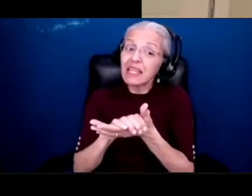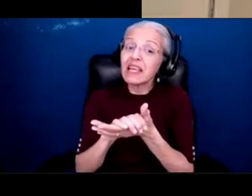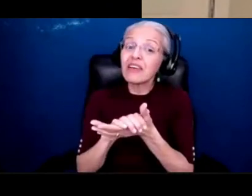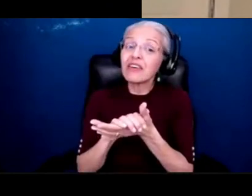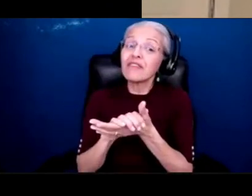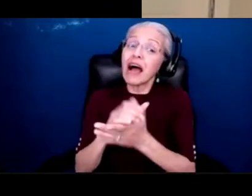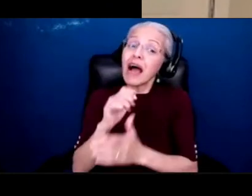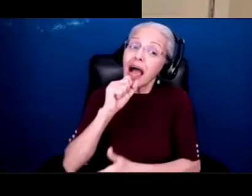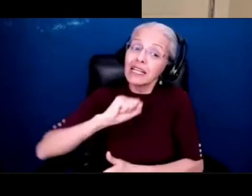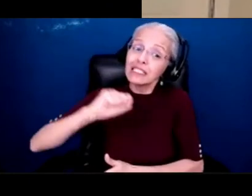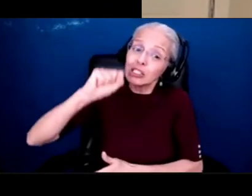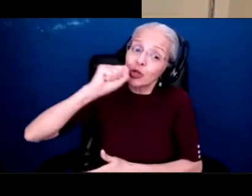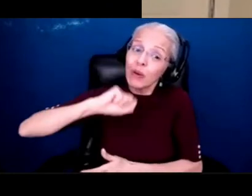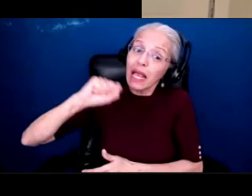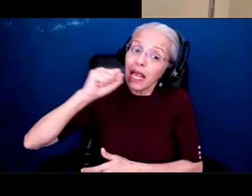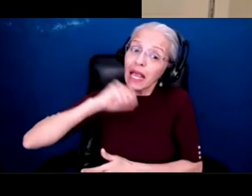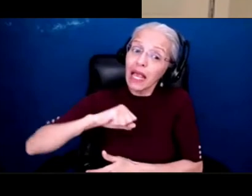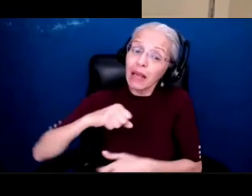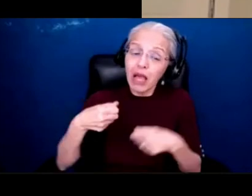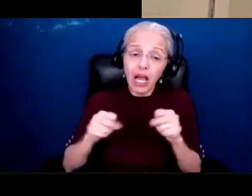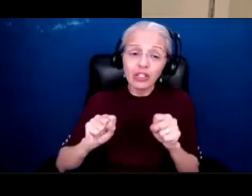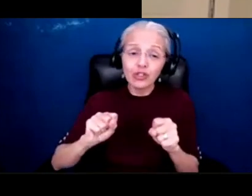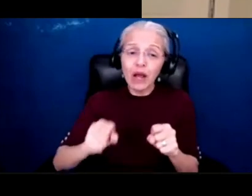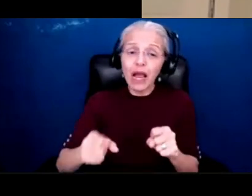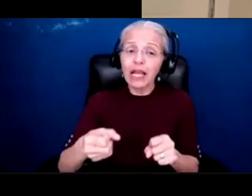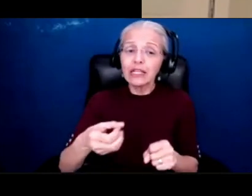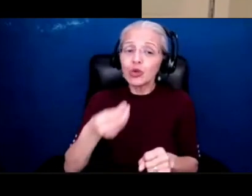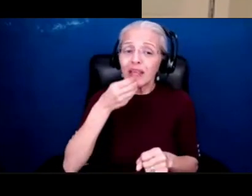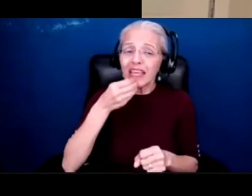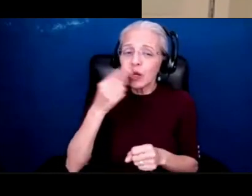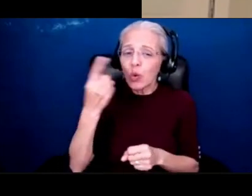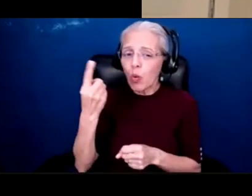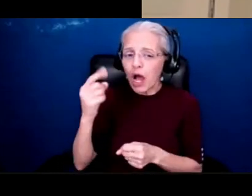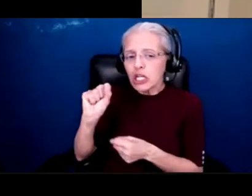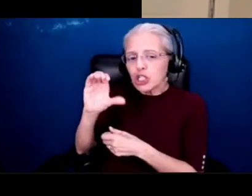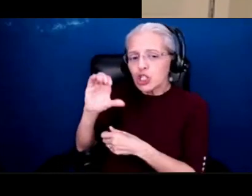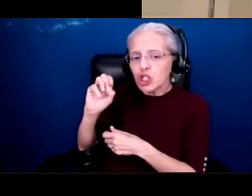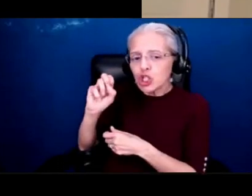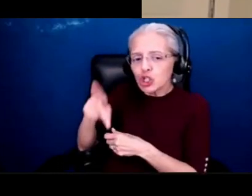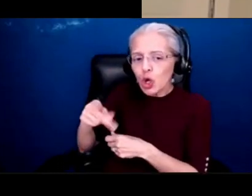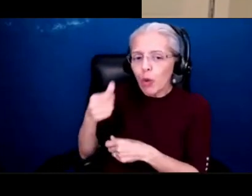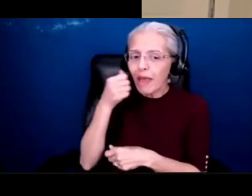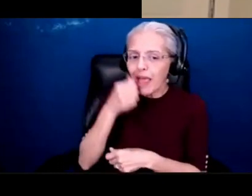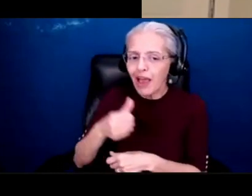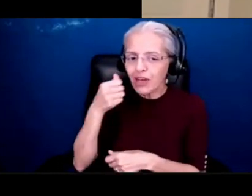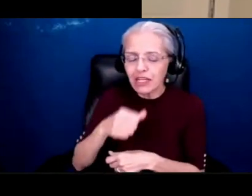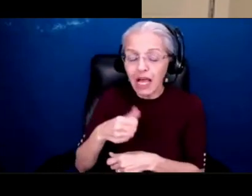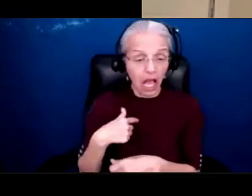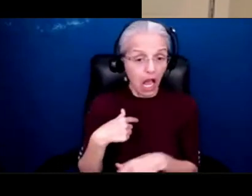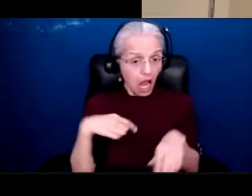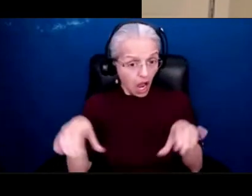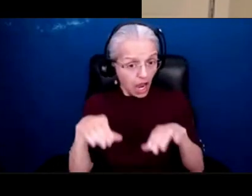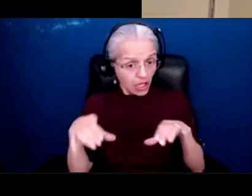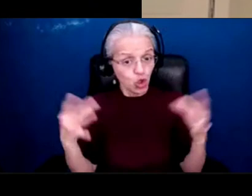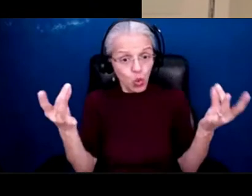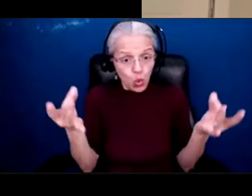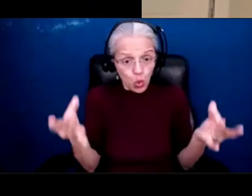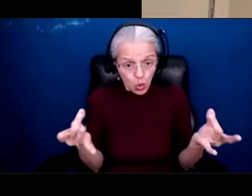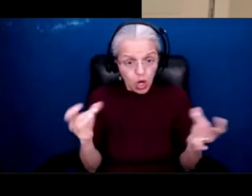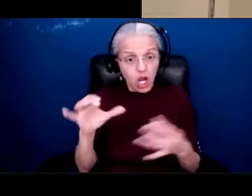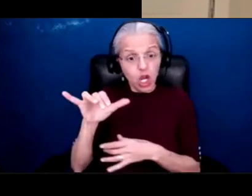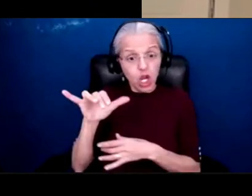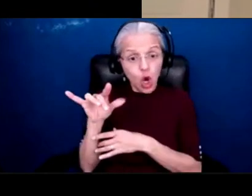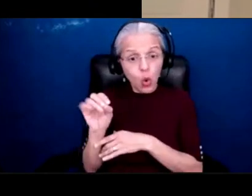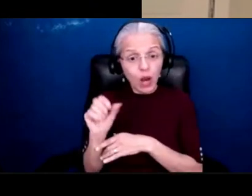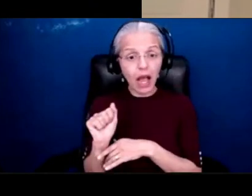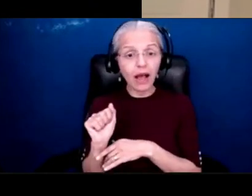cream. I try to eat a scoop a day. You know, that's my yoga. You know, I'm sure